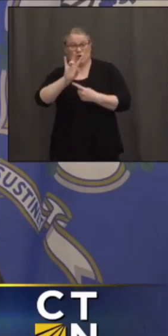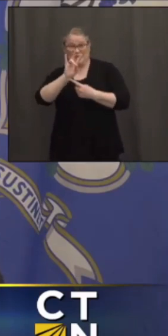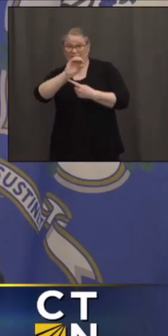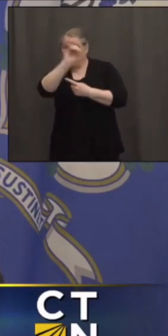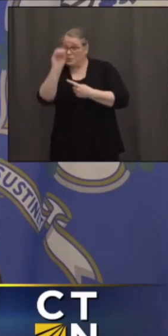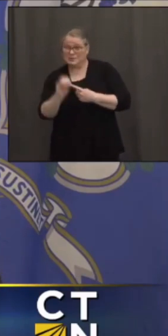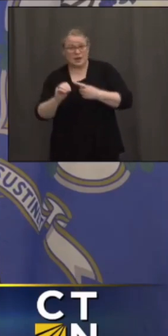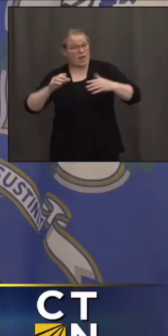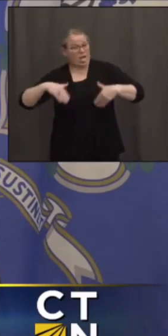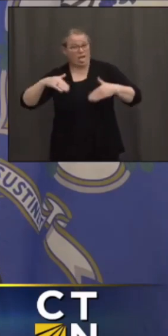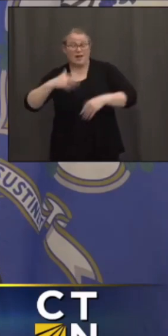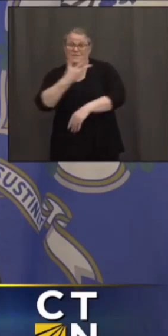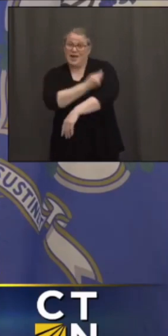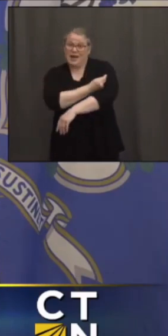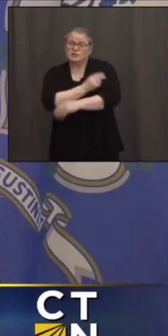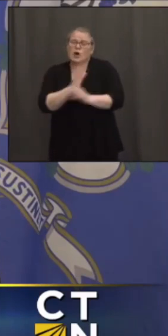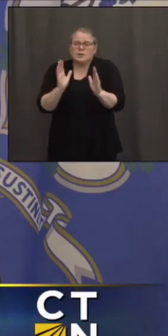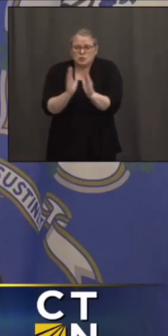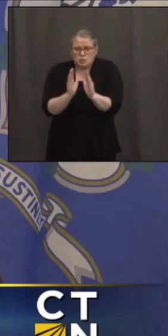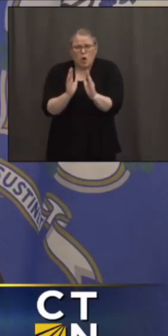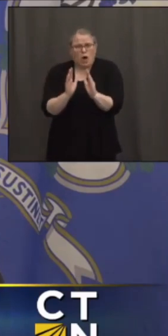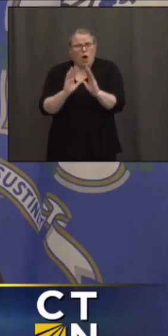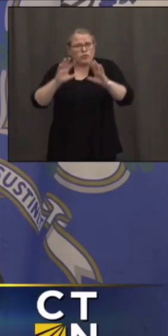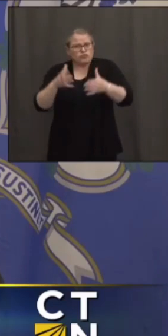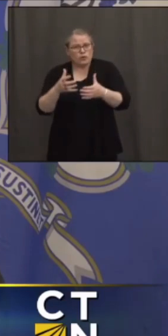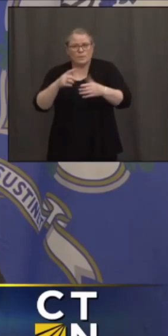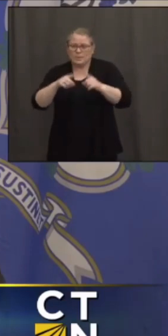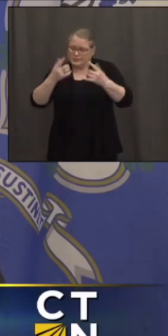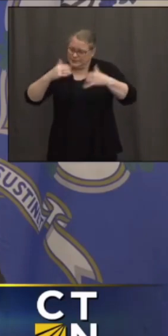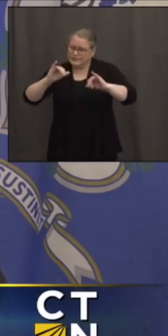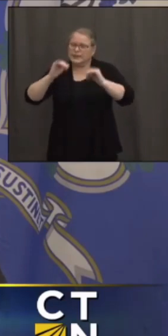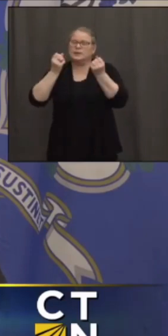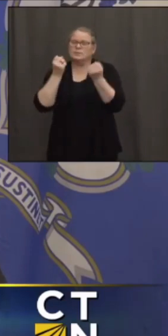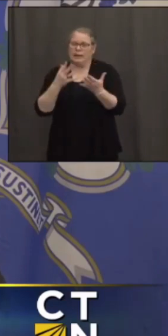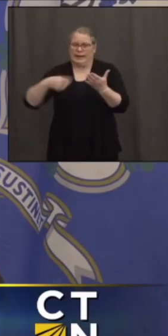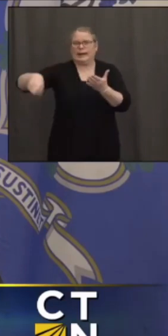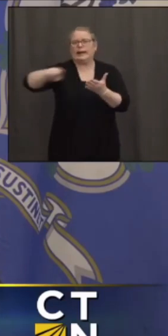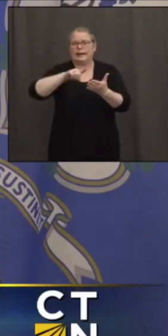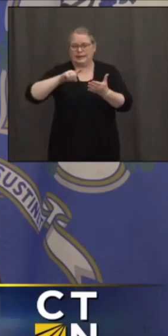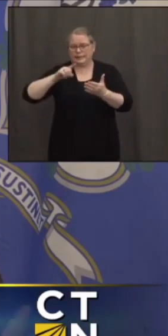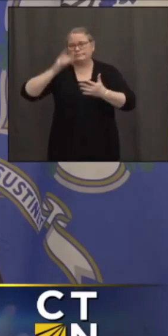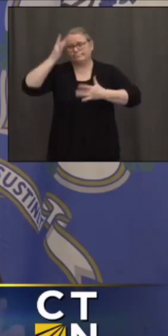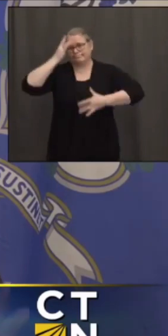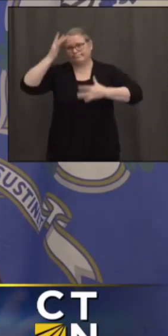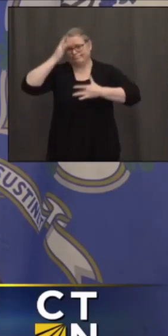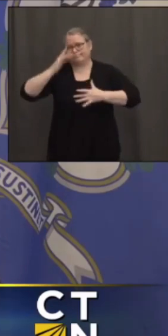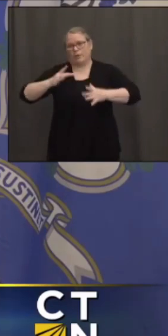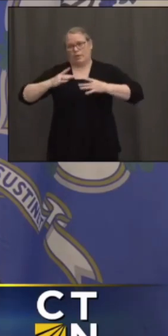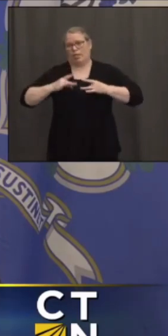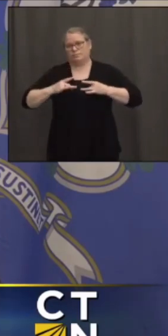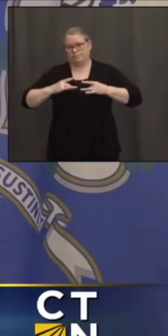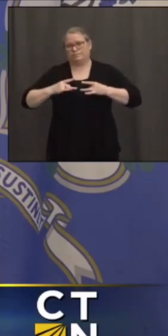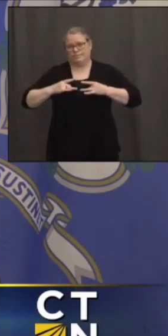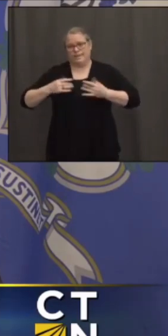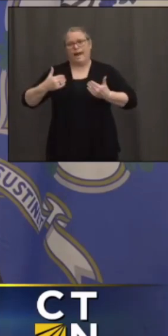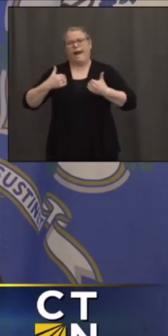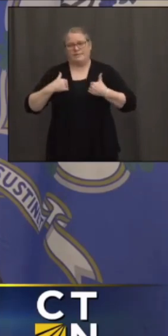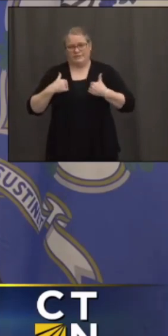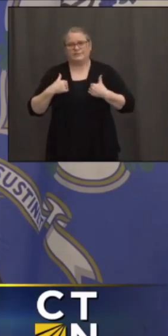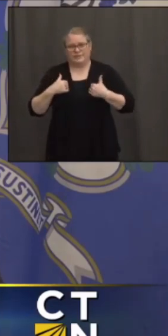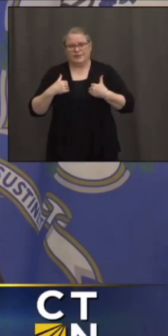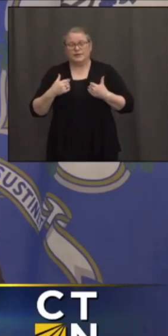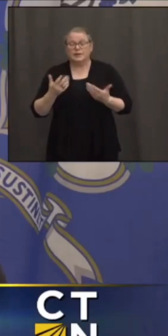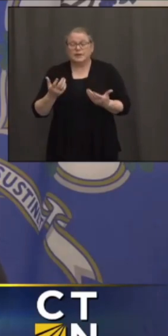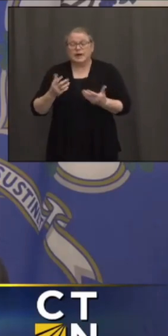a small group where you still have a fair number of infections. I do hope that vaccinations largely